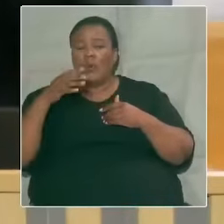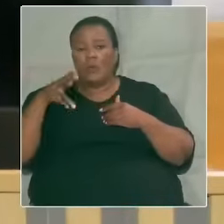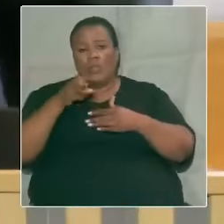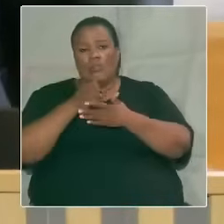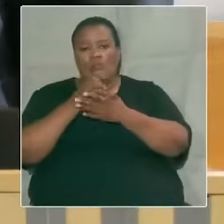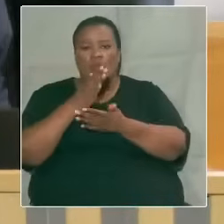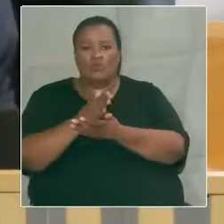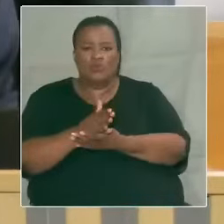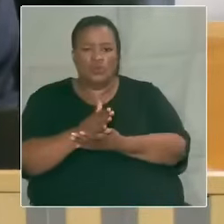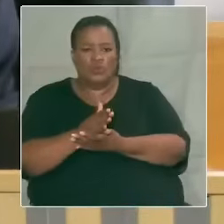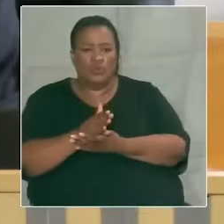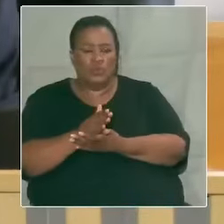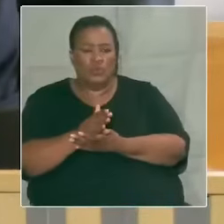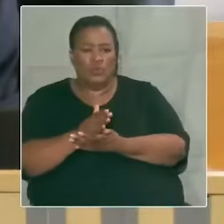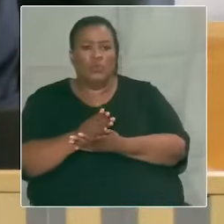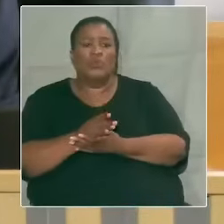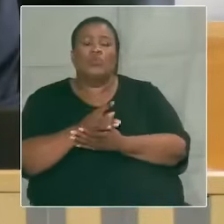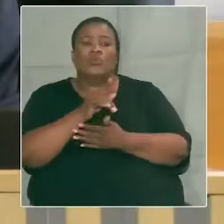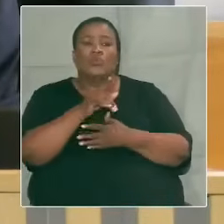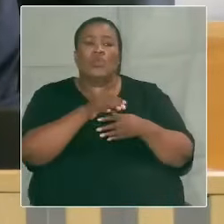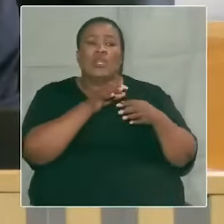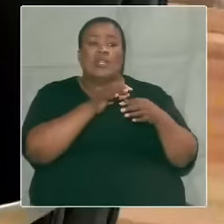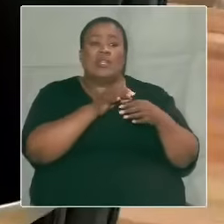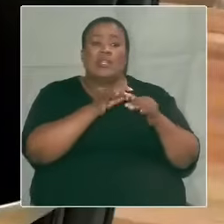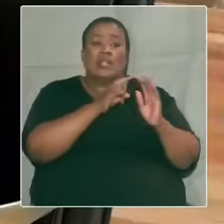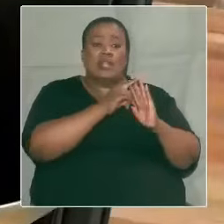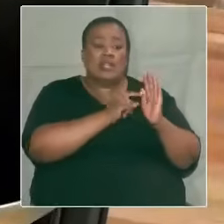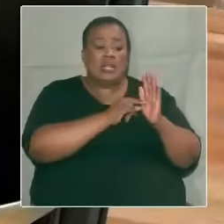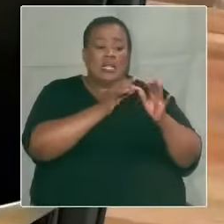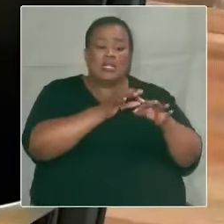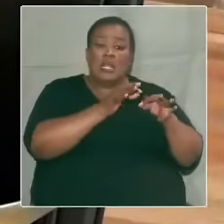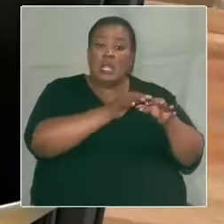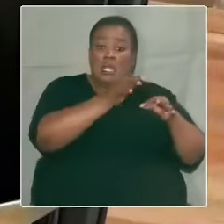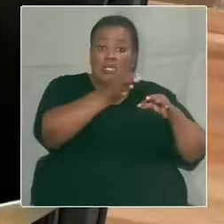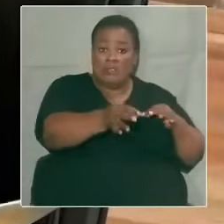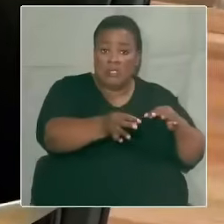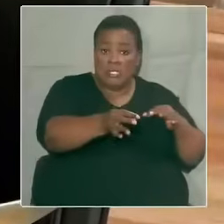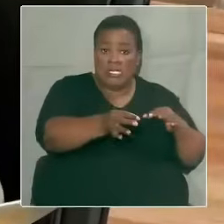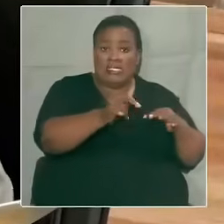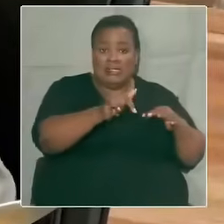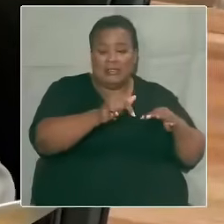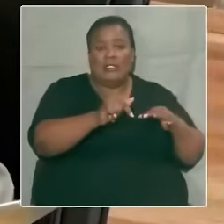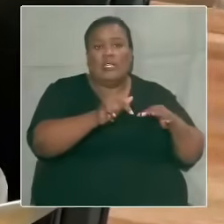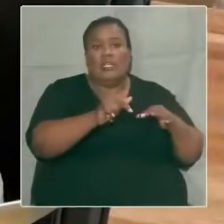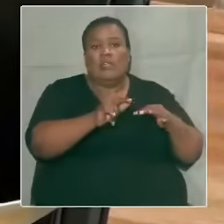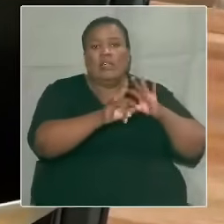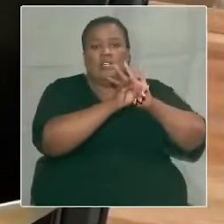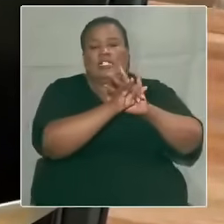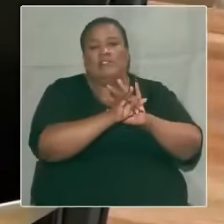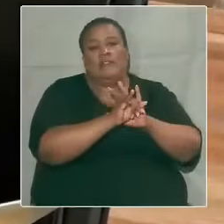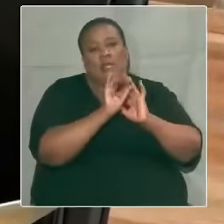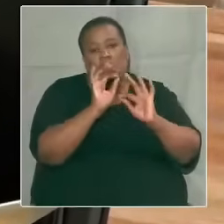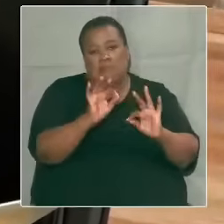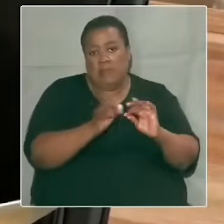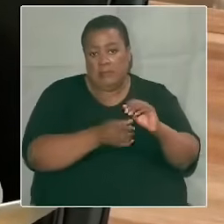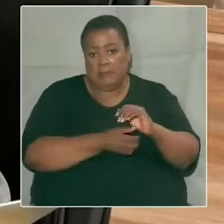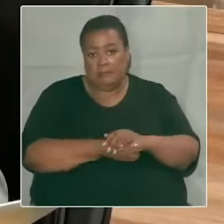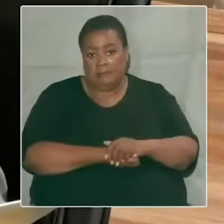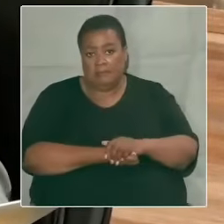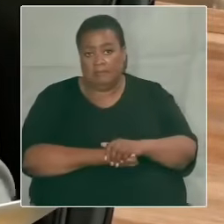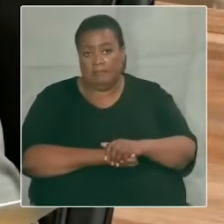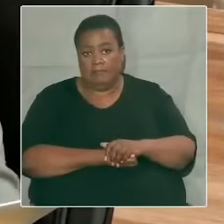the extensions are identified in accordance with the request.